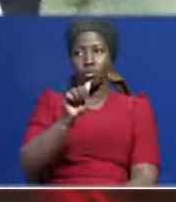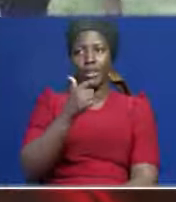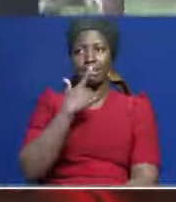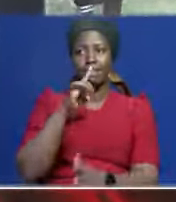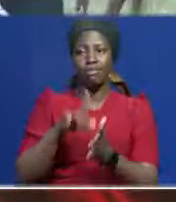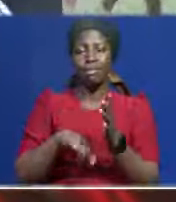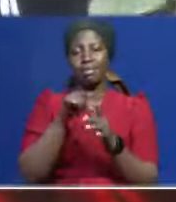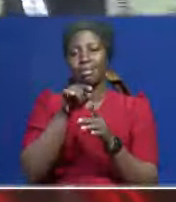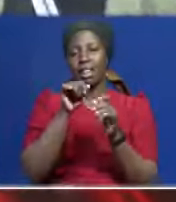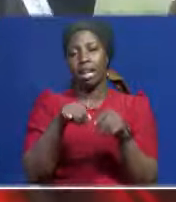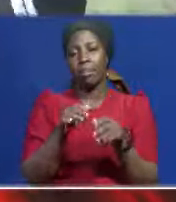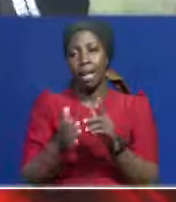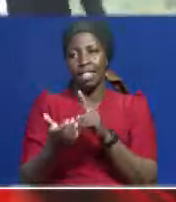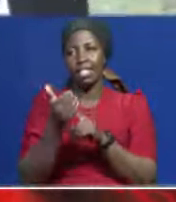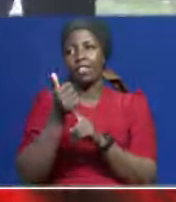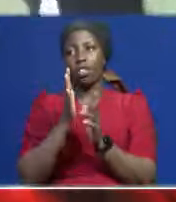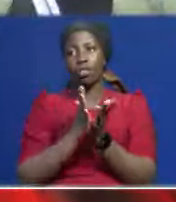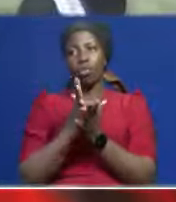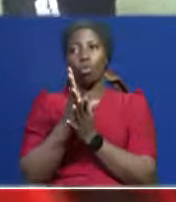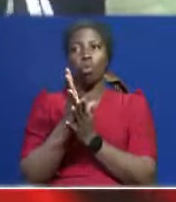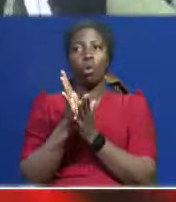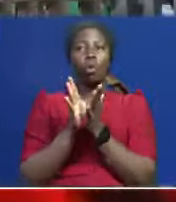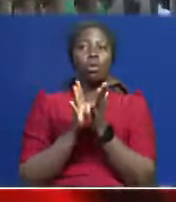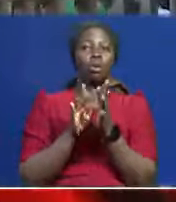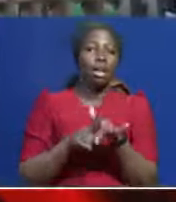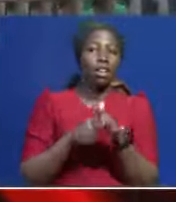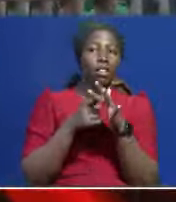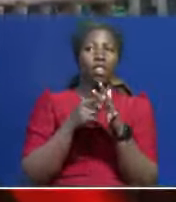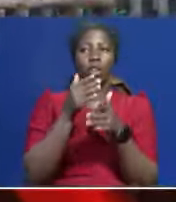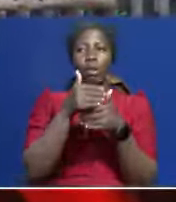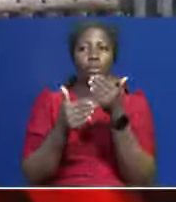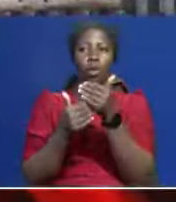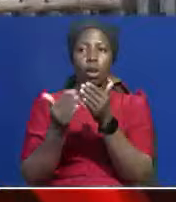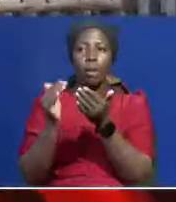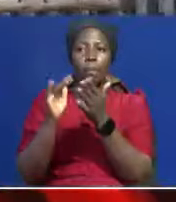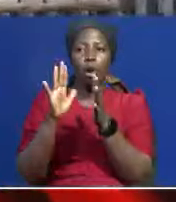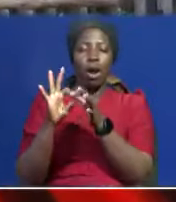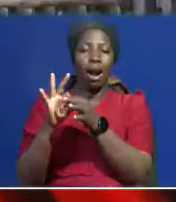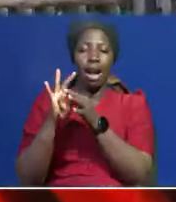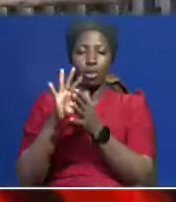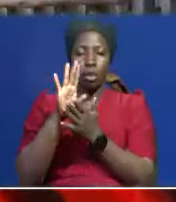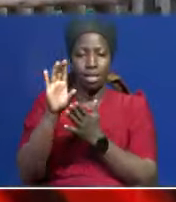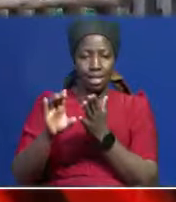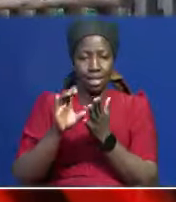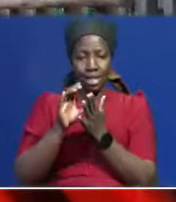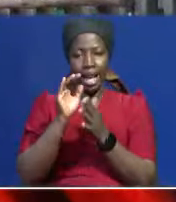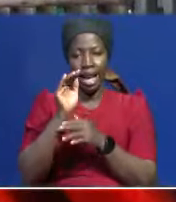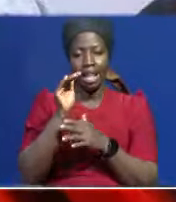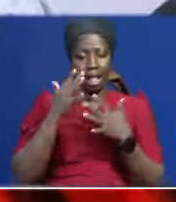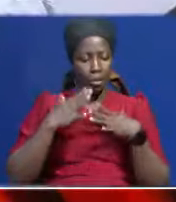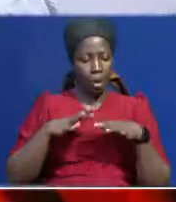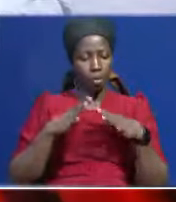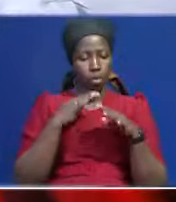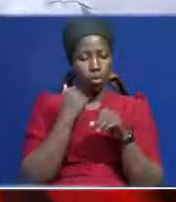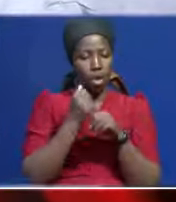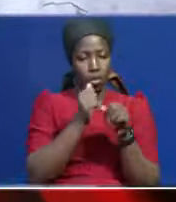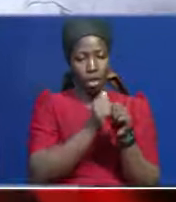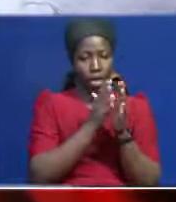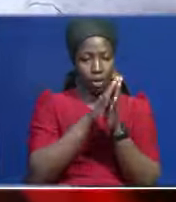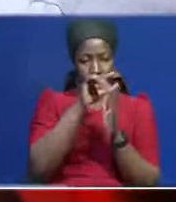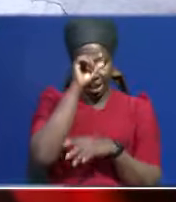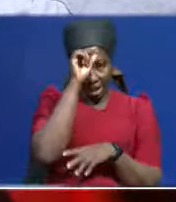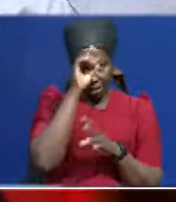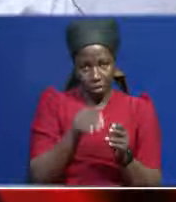through renovation and building of more cultural centers. The CS, however, urged residents to collaborate with the government to resolve the